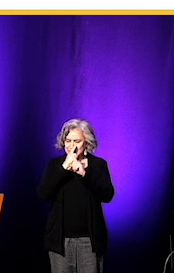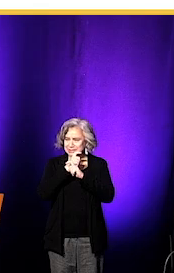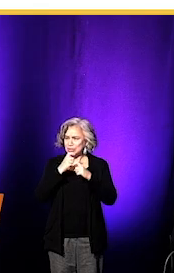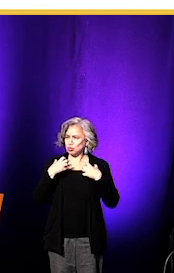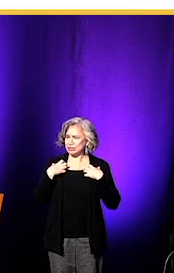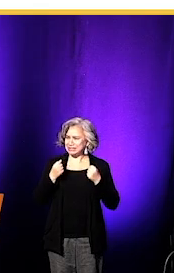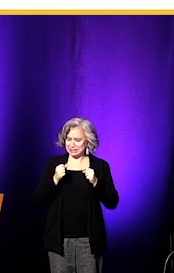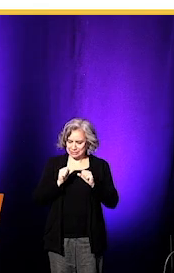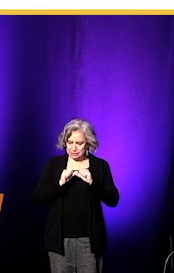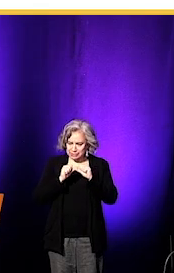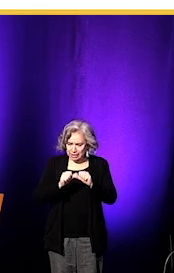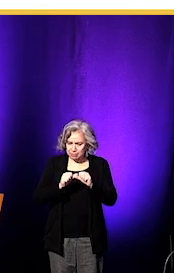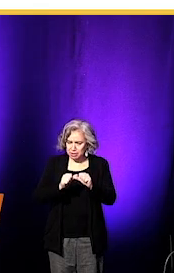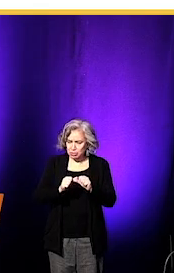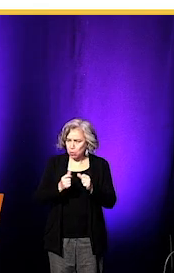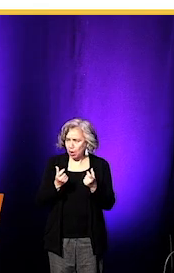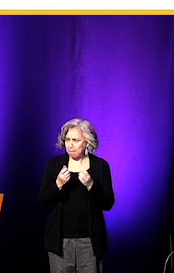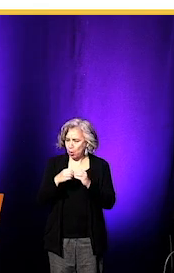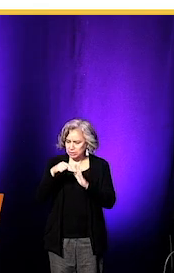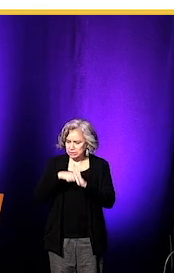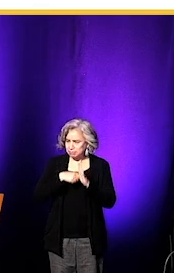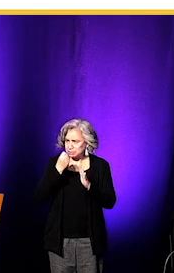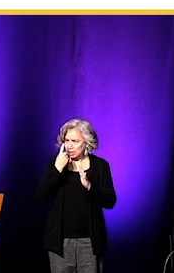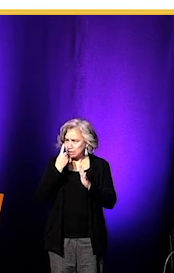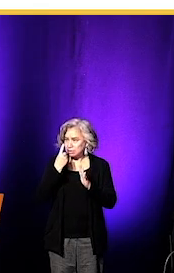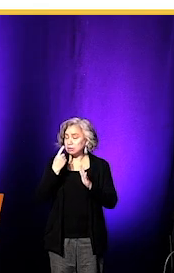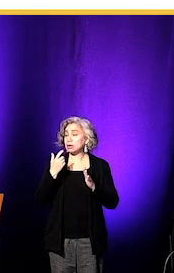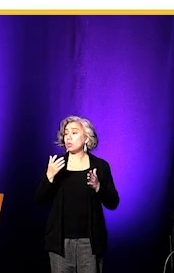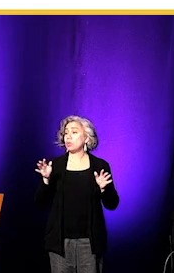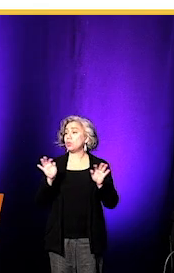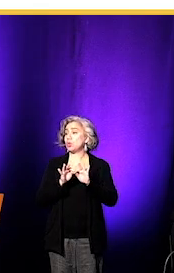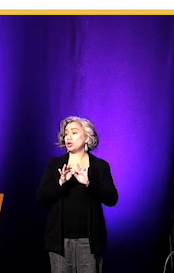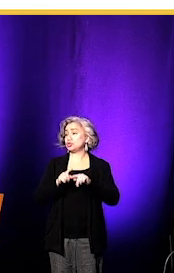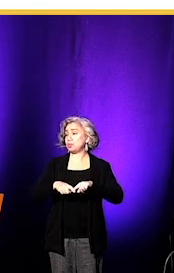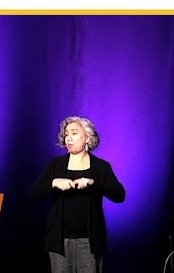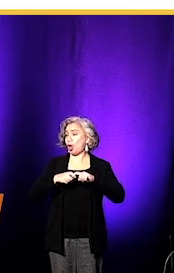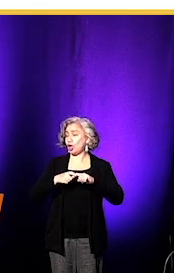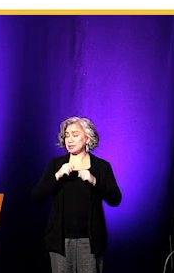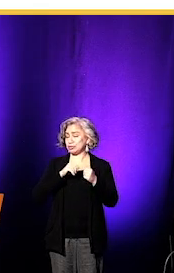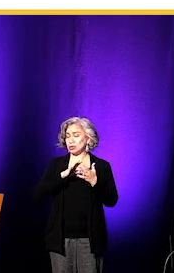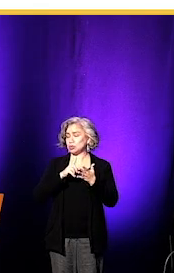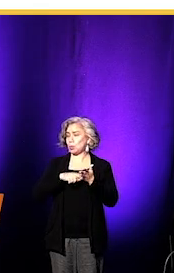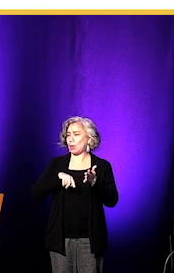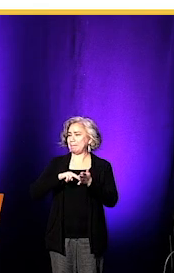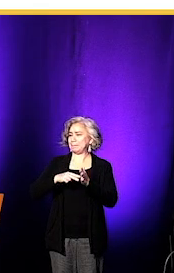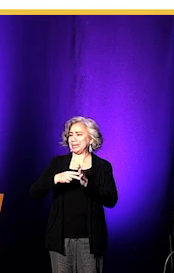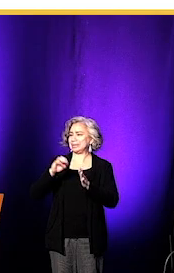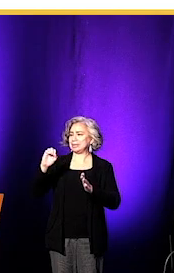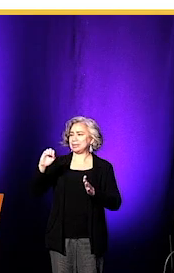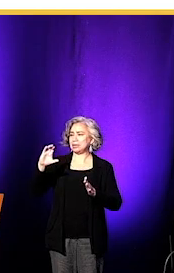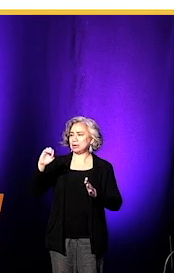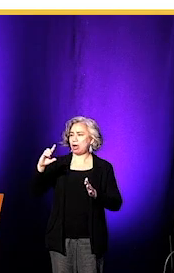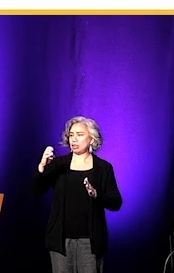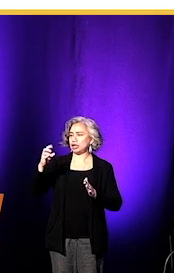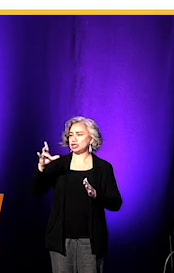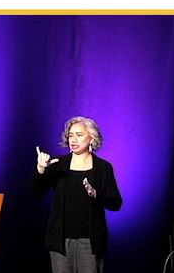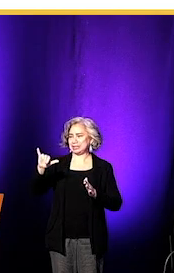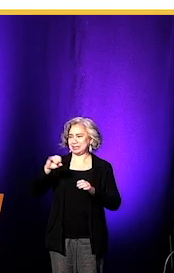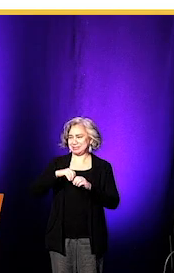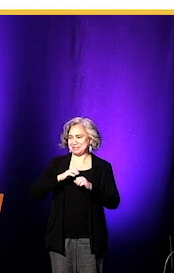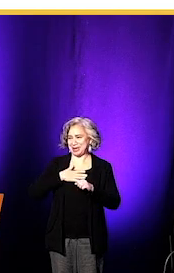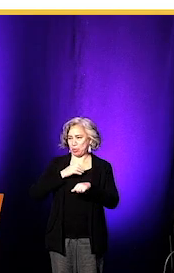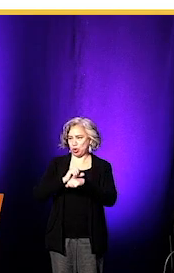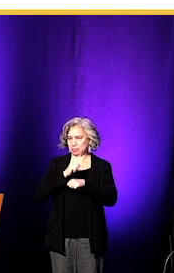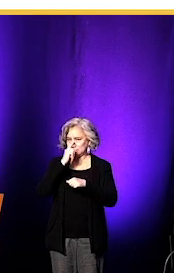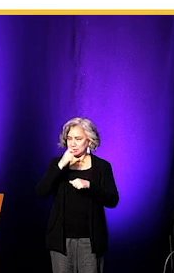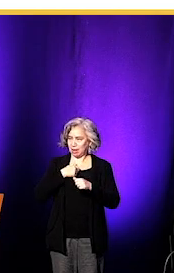I think it's worthwhile to pause and address very briefly what ecology means in my work, as it is a central focus of my remarks. As